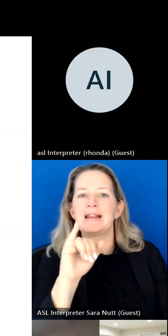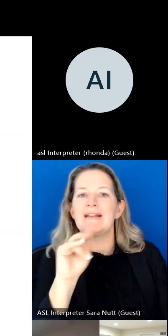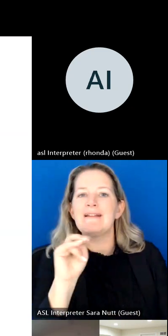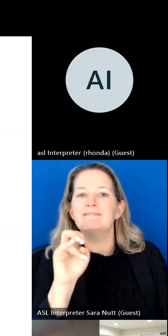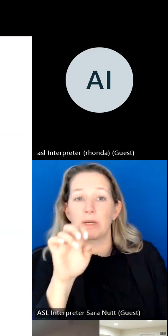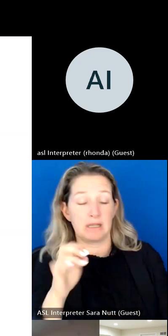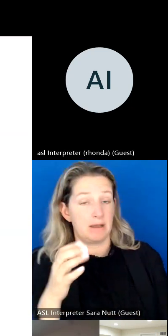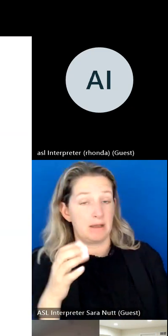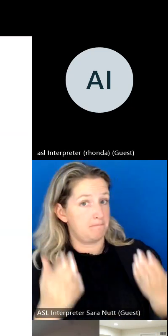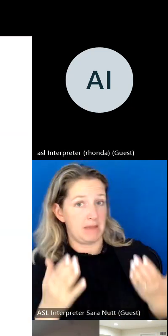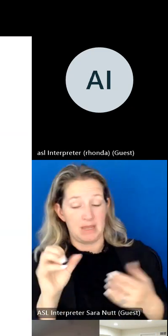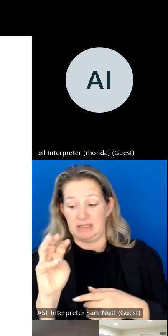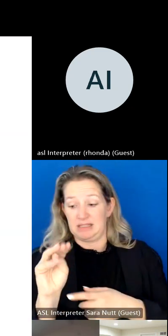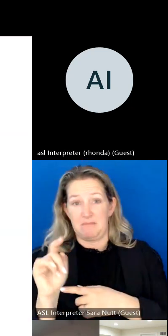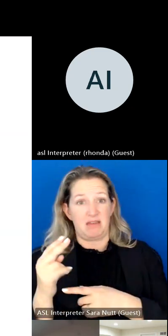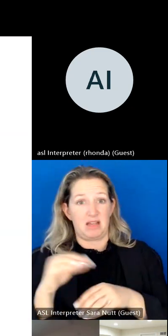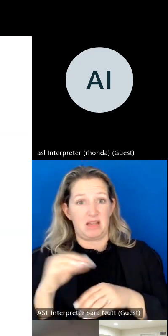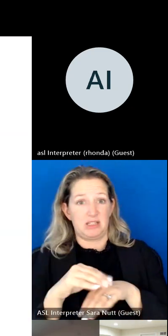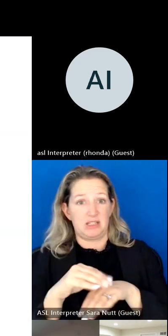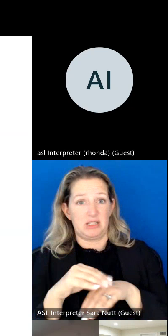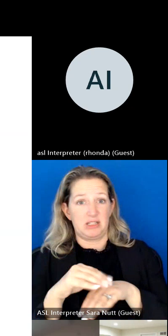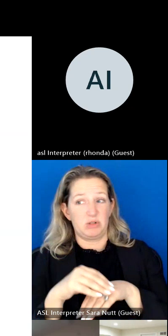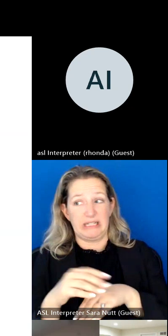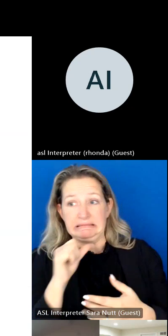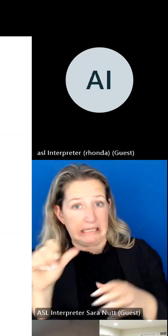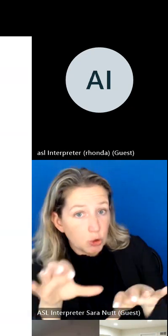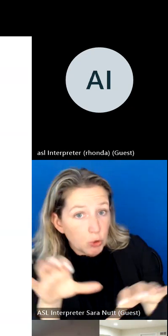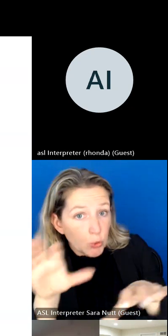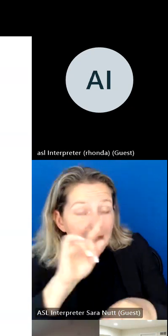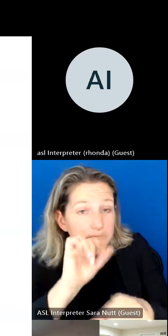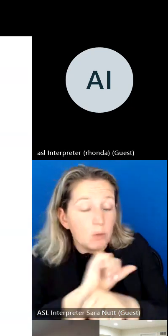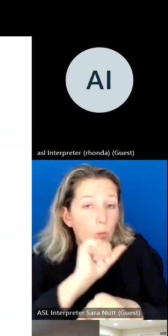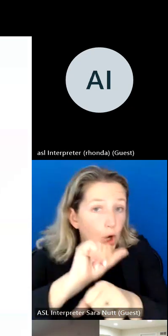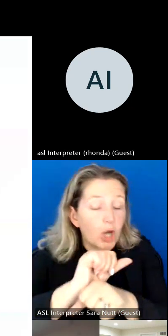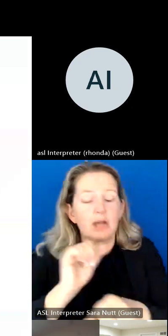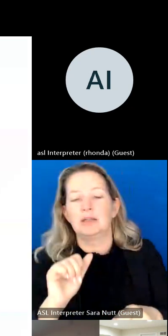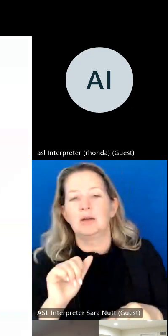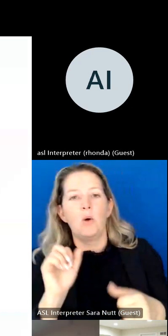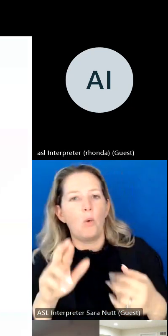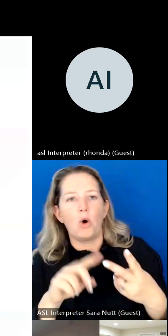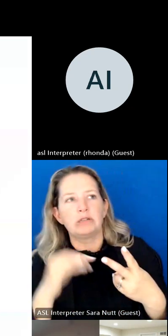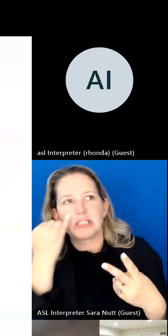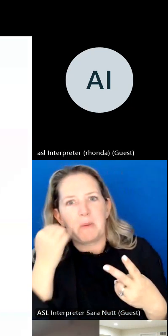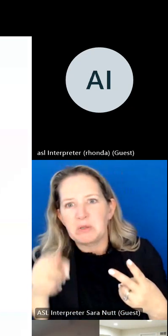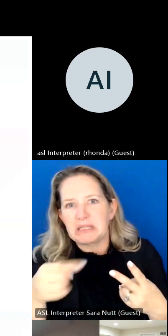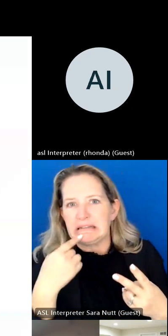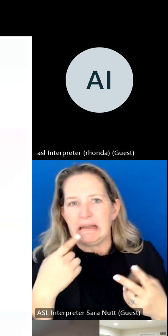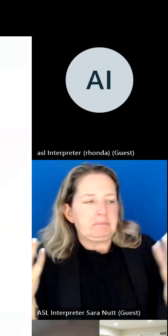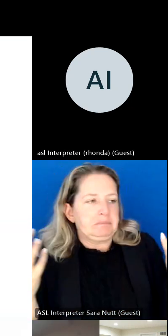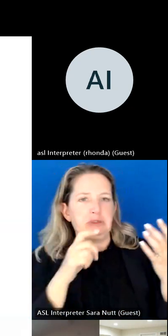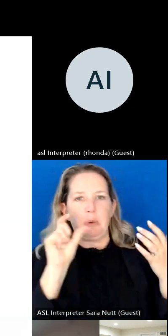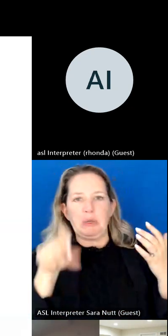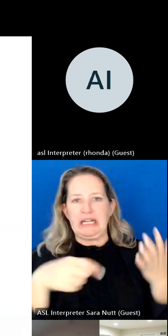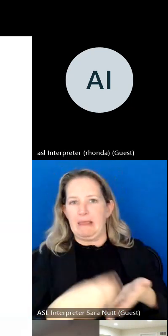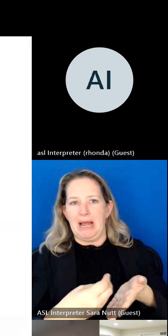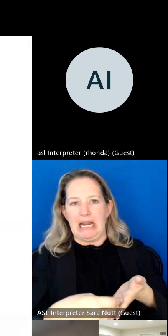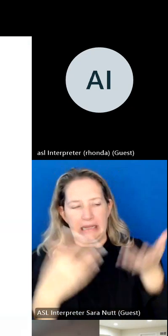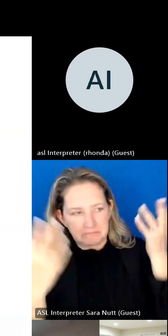work. Maybe they just said they don't need the money and they just not going to invoice the federal government. For whatever reason, Smith